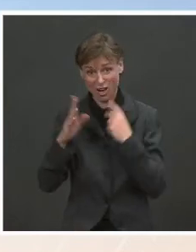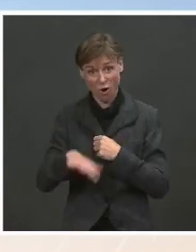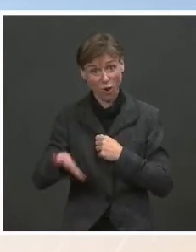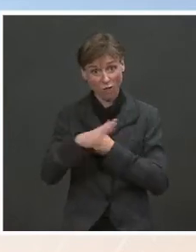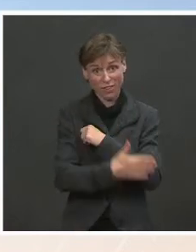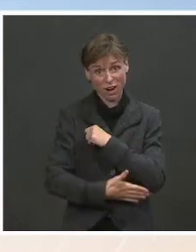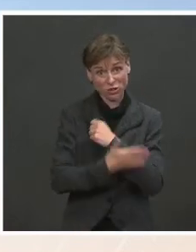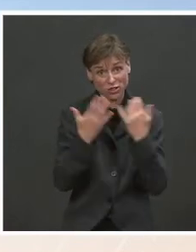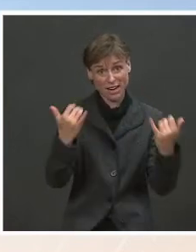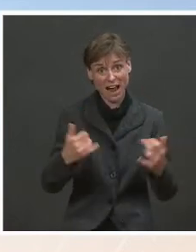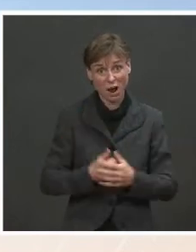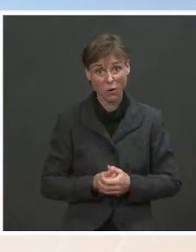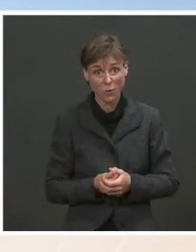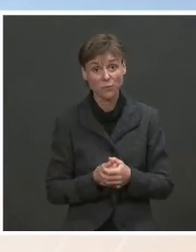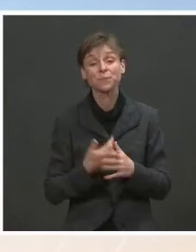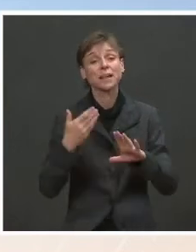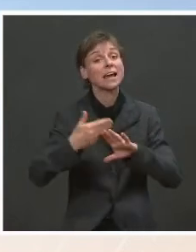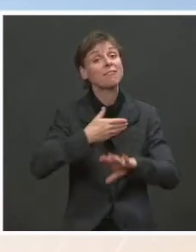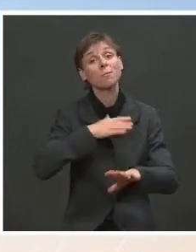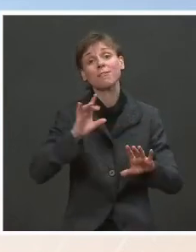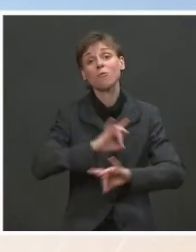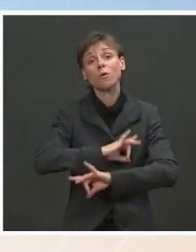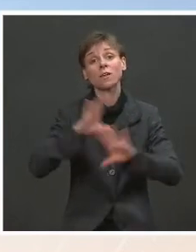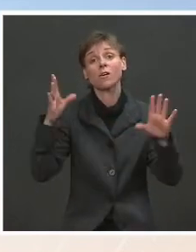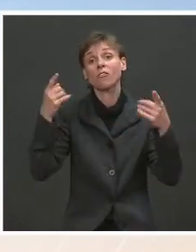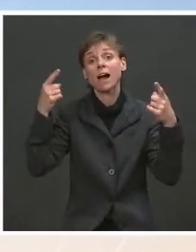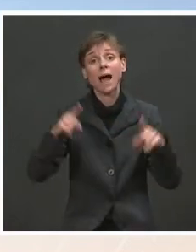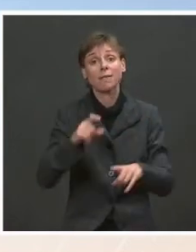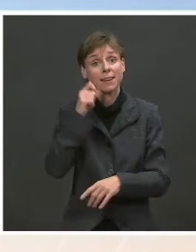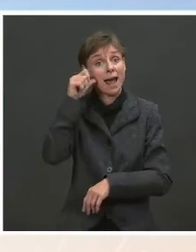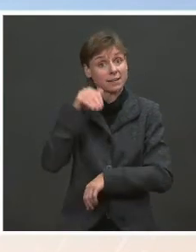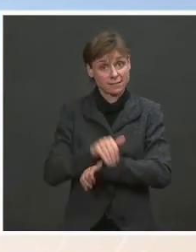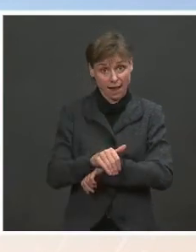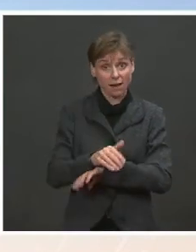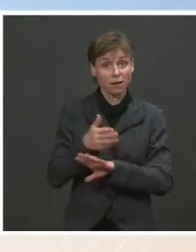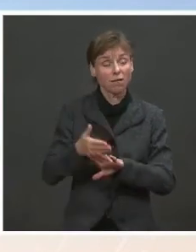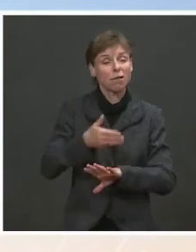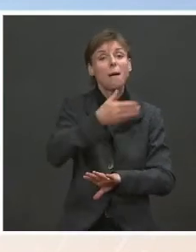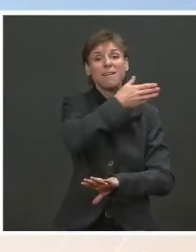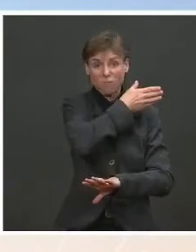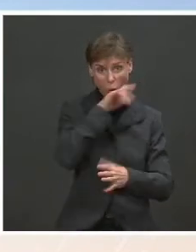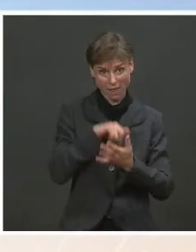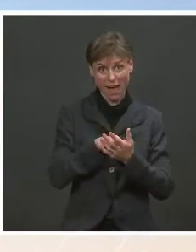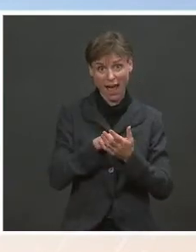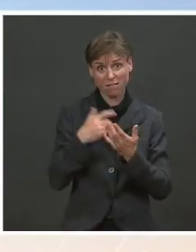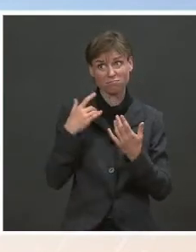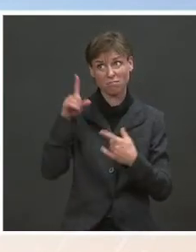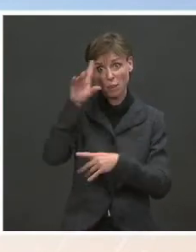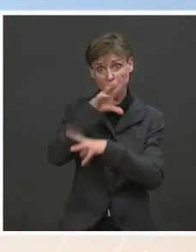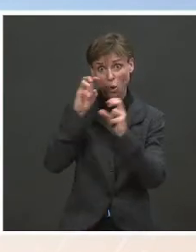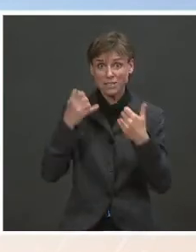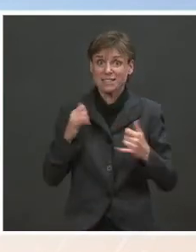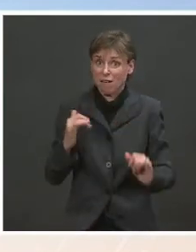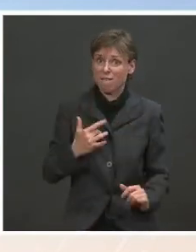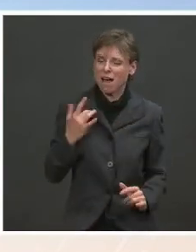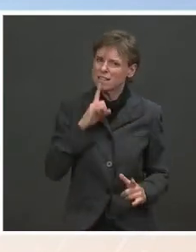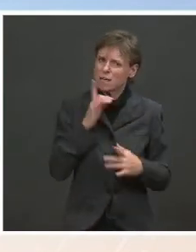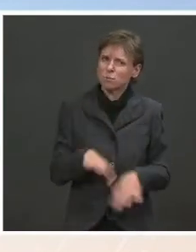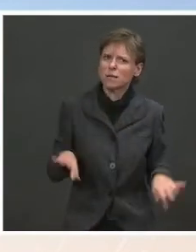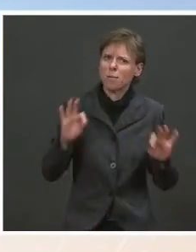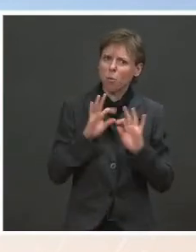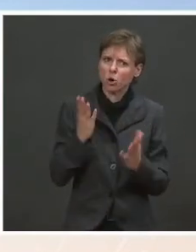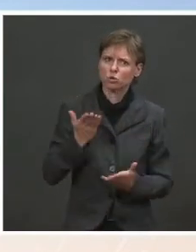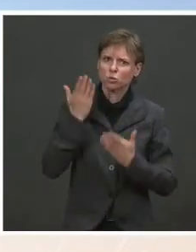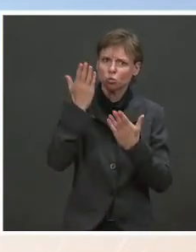before the horrific events of last night, he felt it was important to raise this issue, elevate it during his first